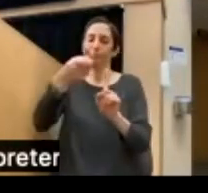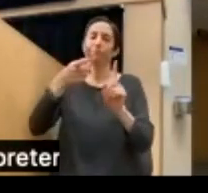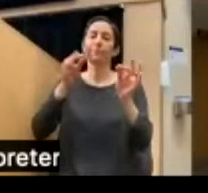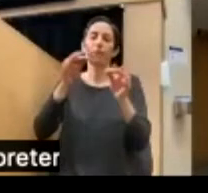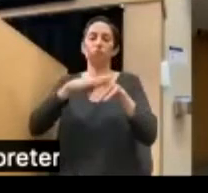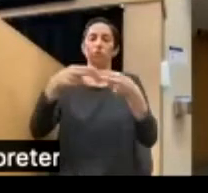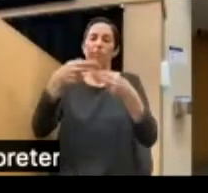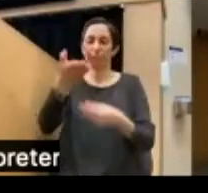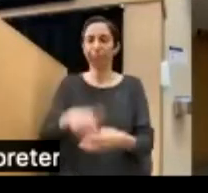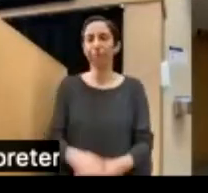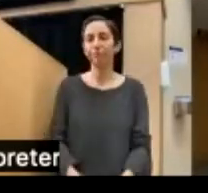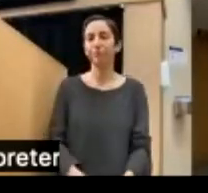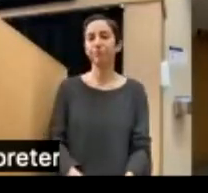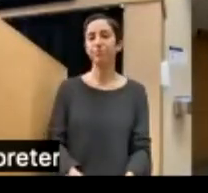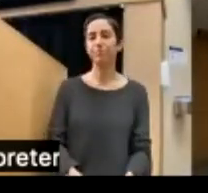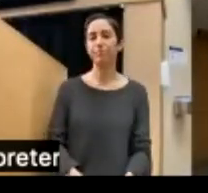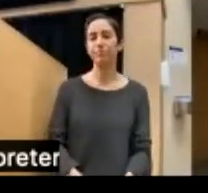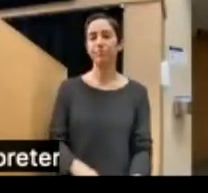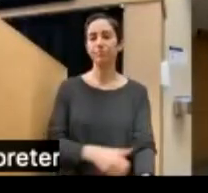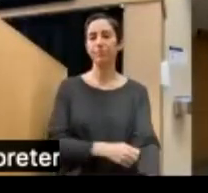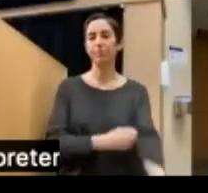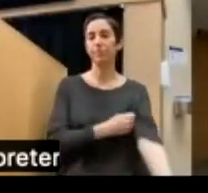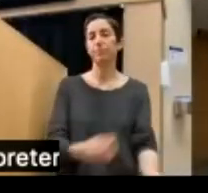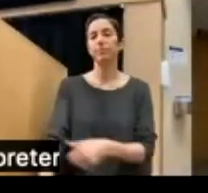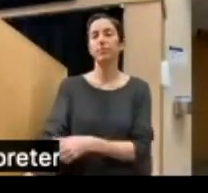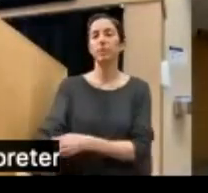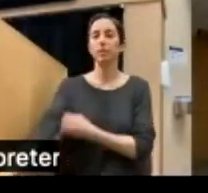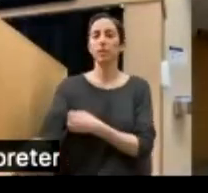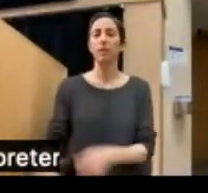the welfare of others as an end in itself.